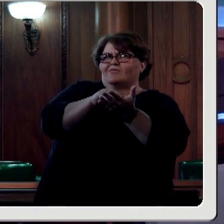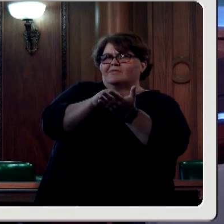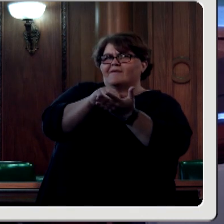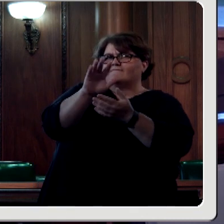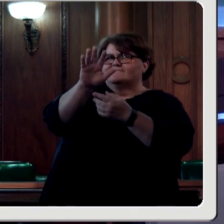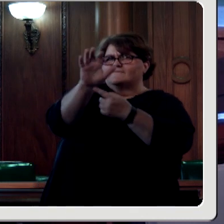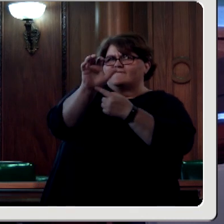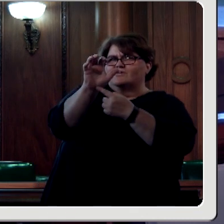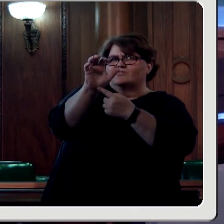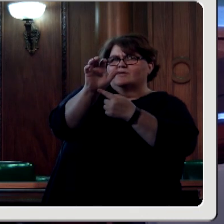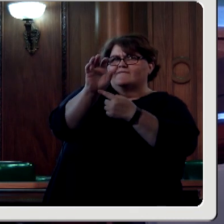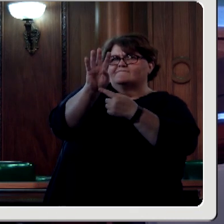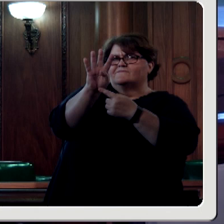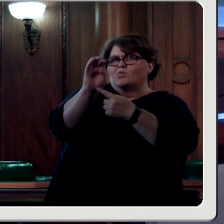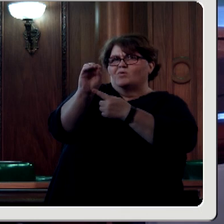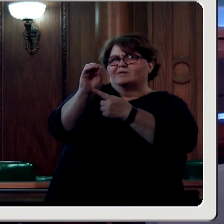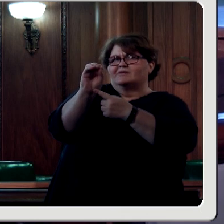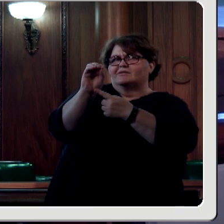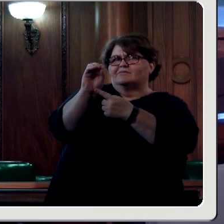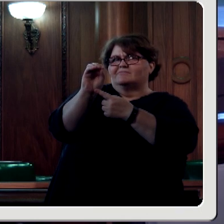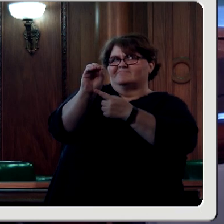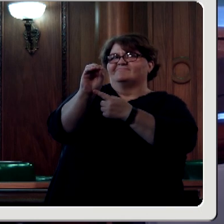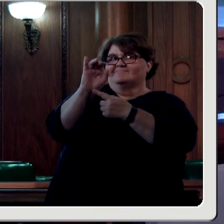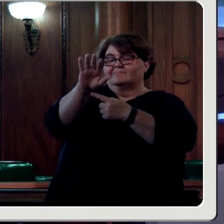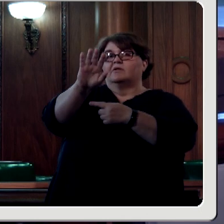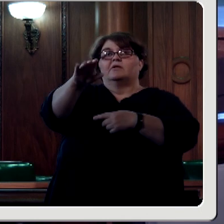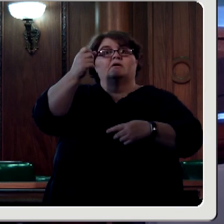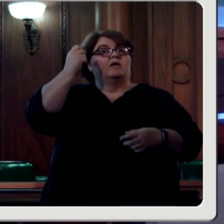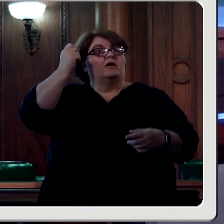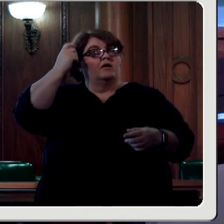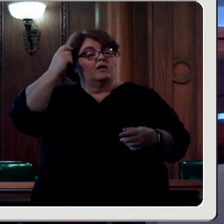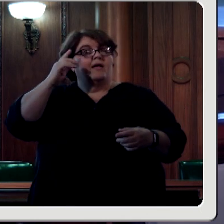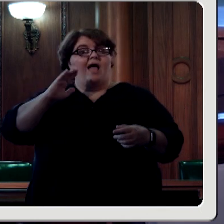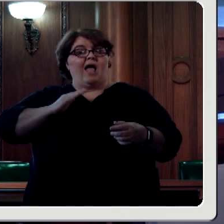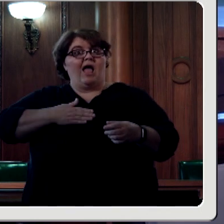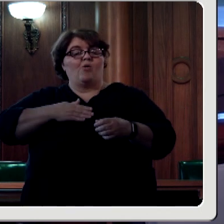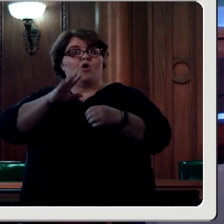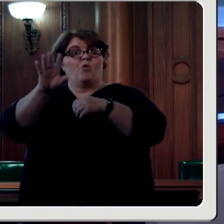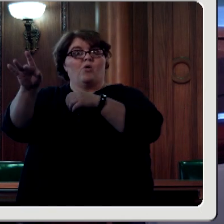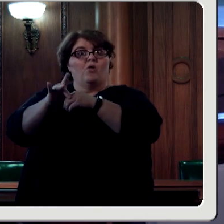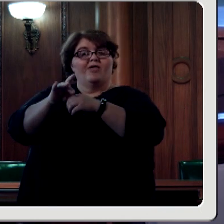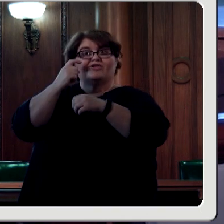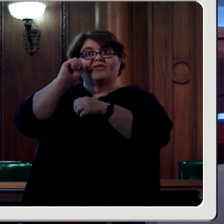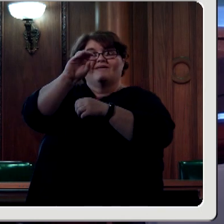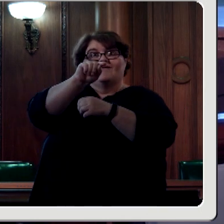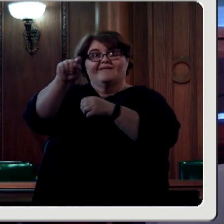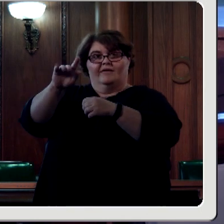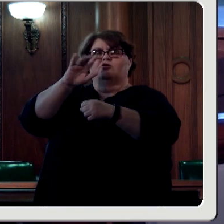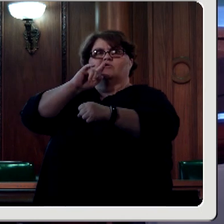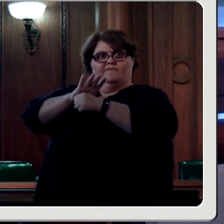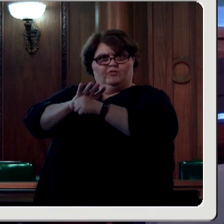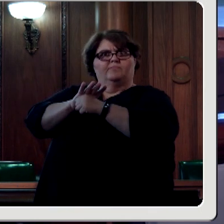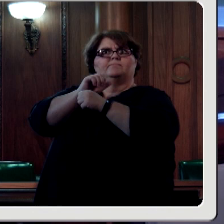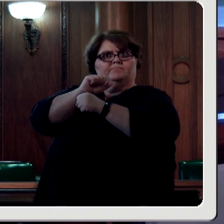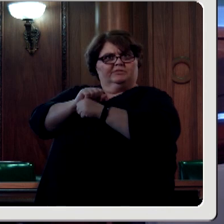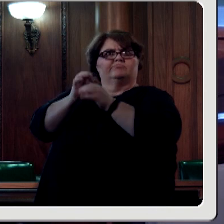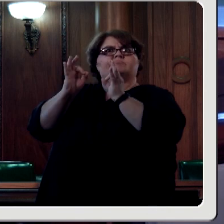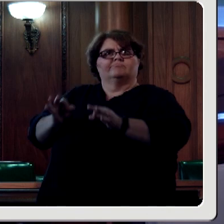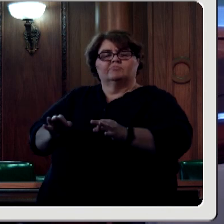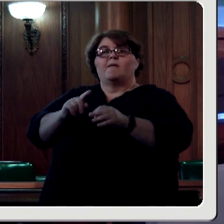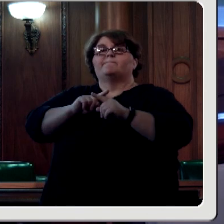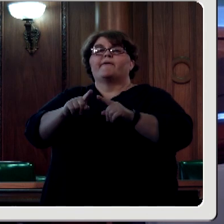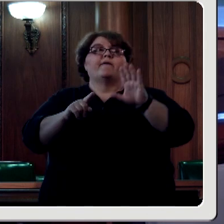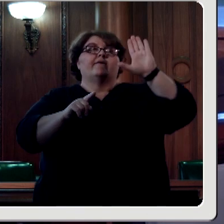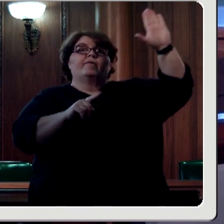3,540 since this has started. That could fluctuate, whether up or down, most likely up, and Commissioner